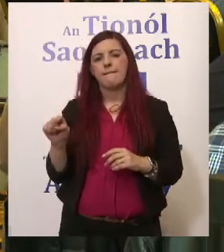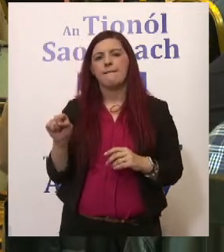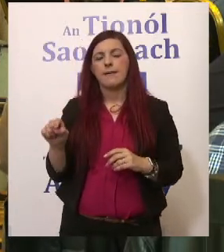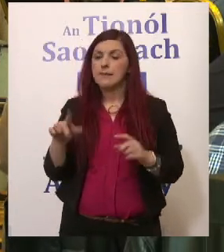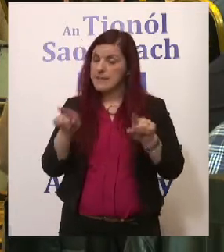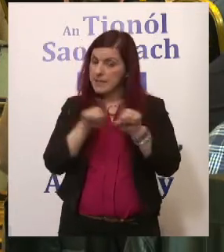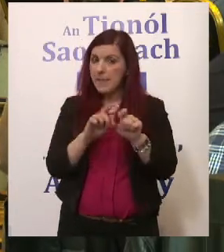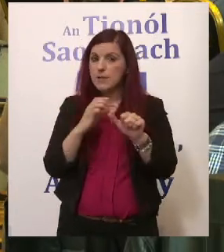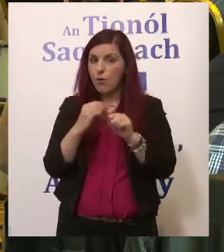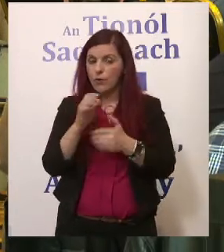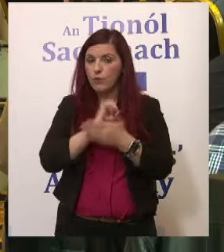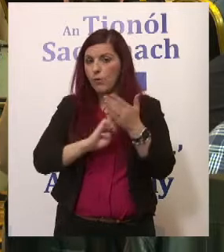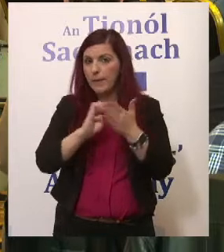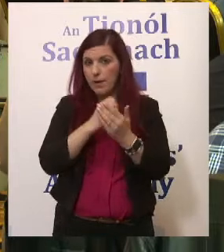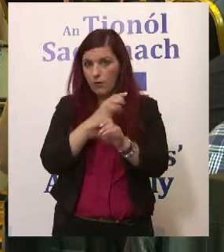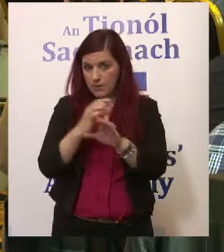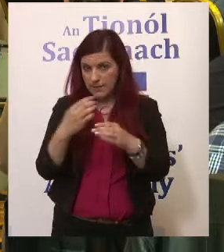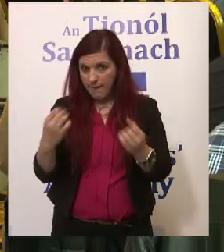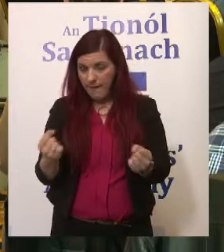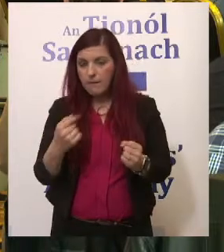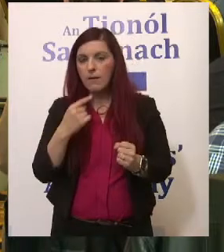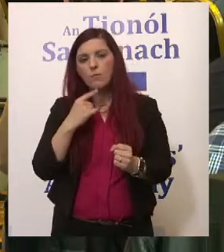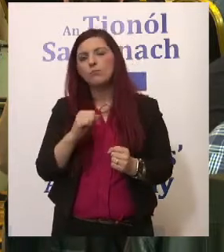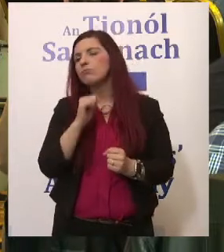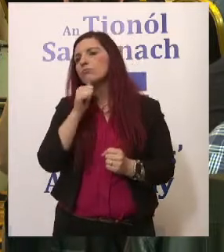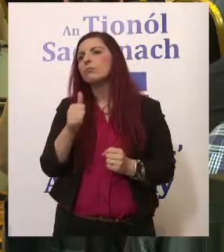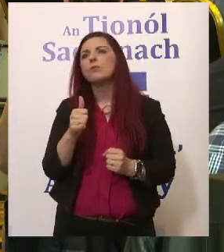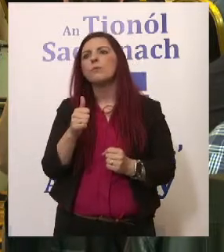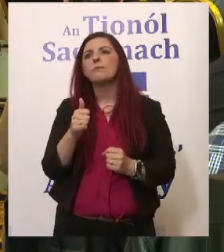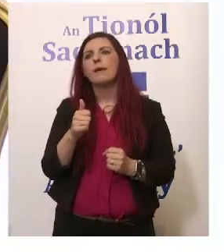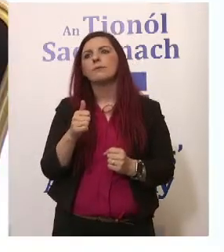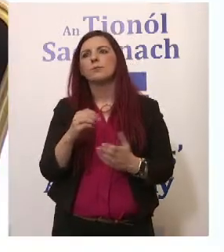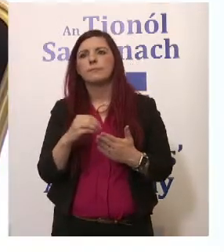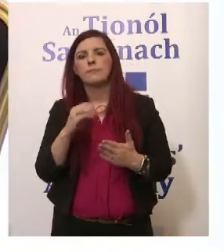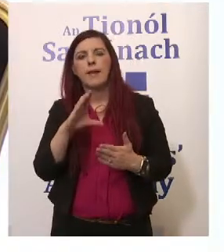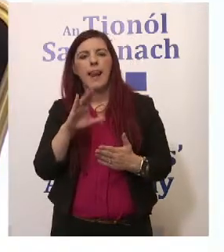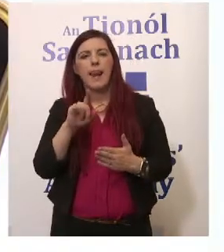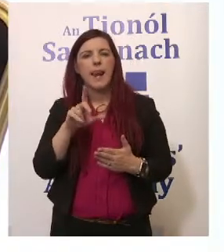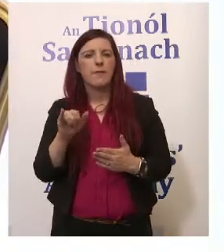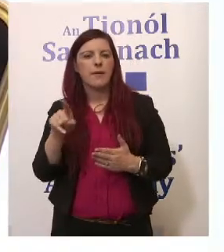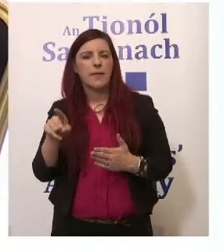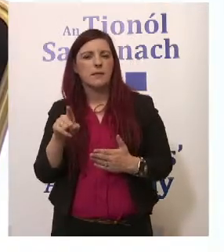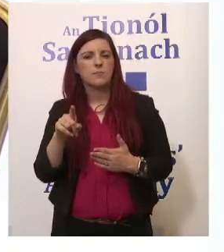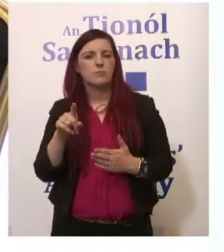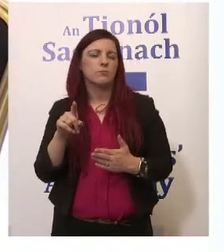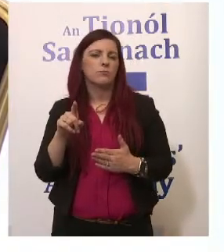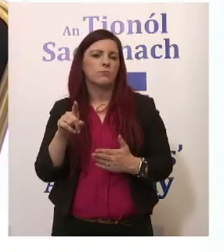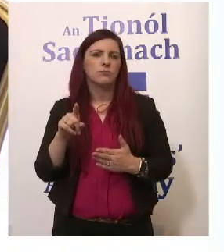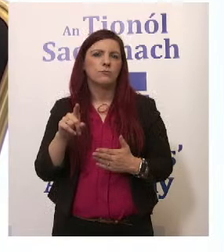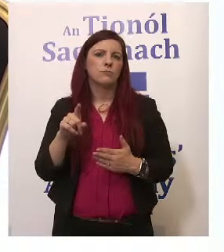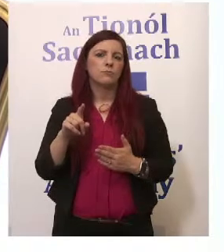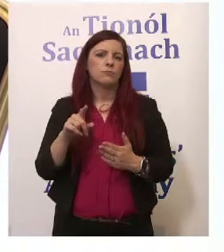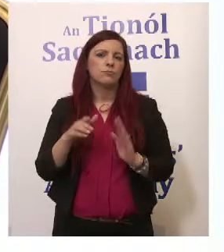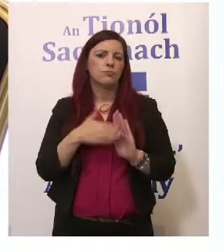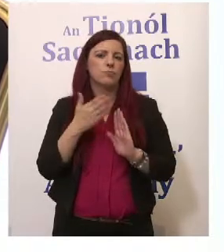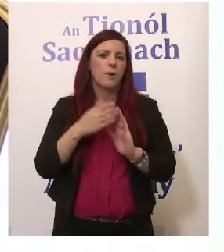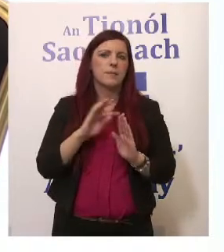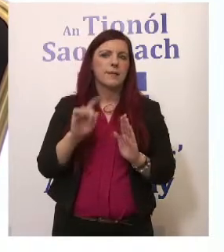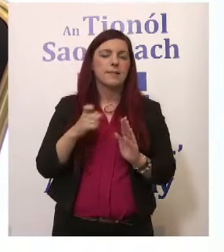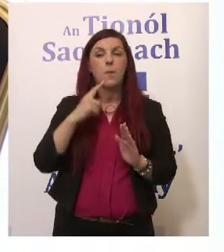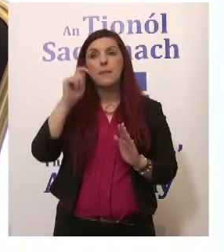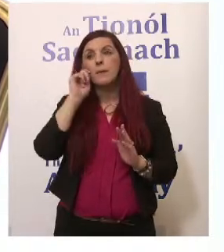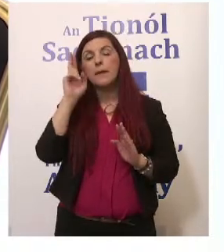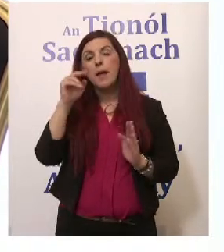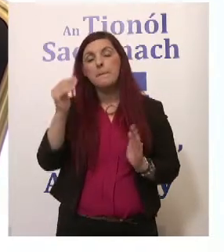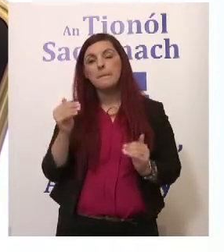other European countries, but we just happen to levy particularly property tax at a lower rate. If we go beyond Europe,